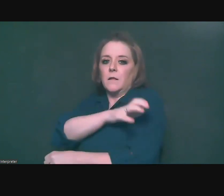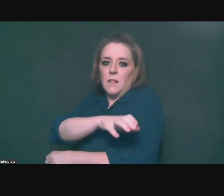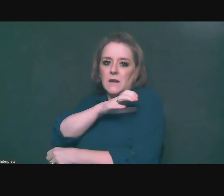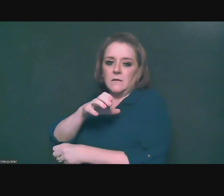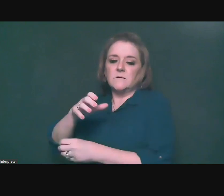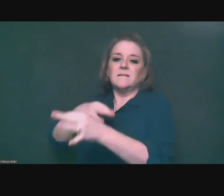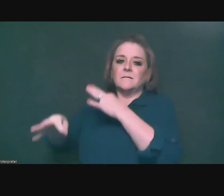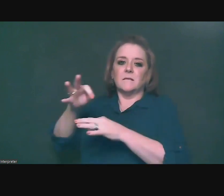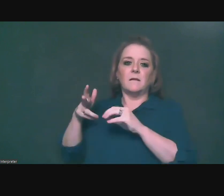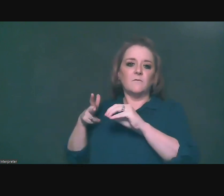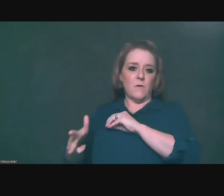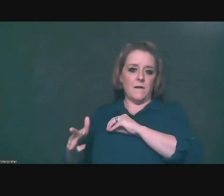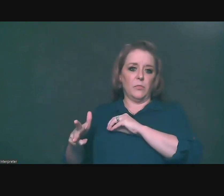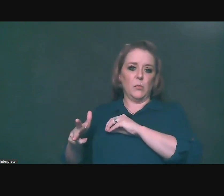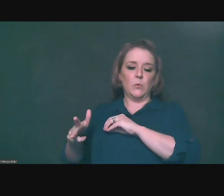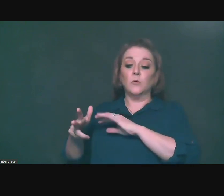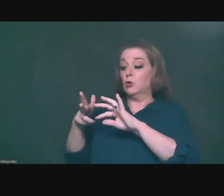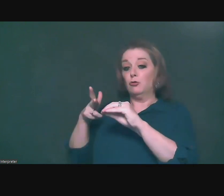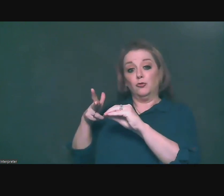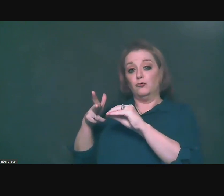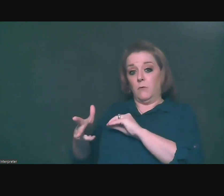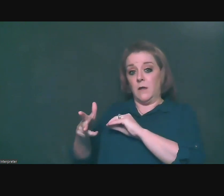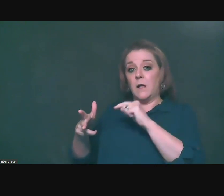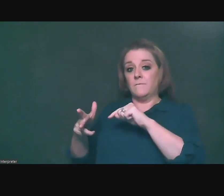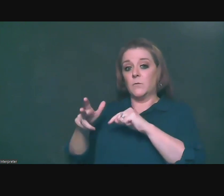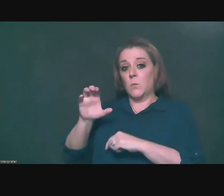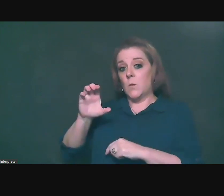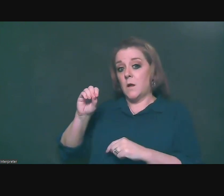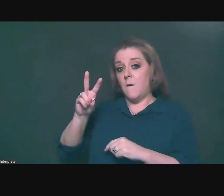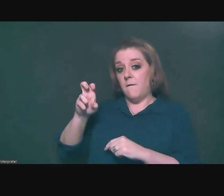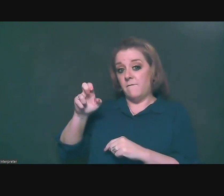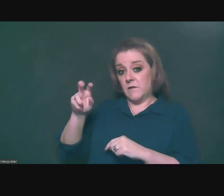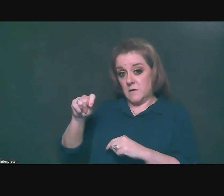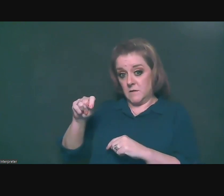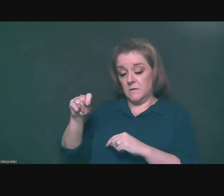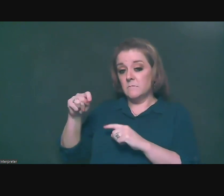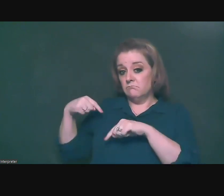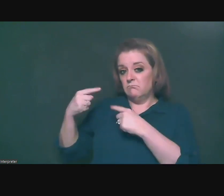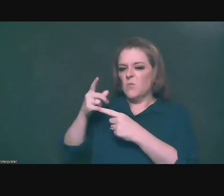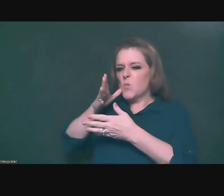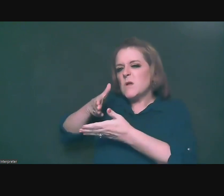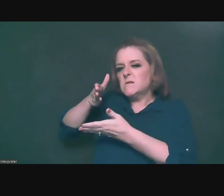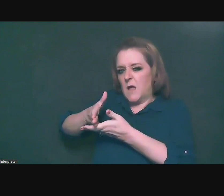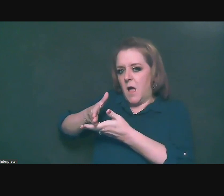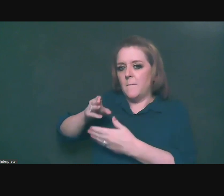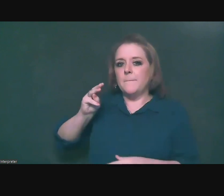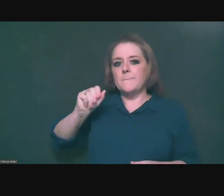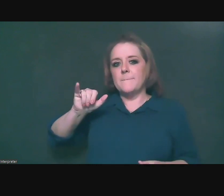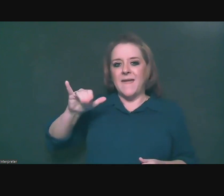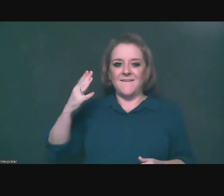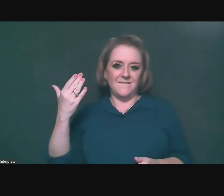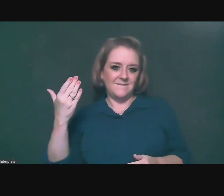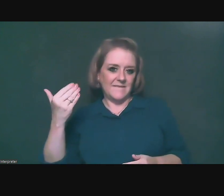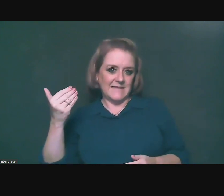of the drive-through. The drive-through clinic that they are operating will stop on May 15th.